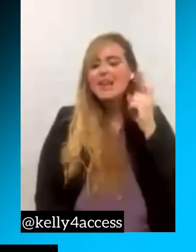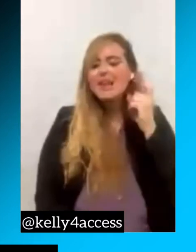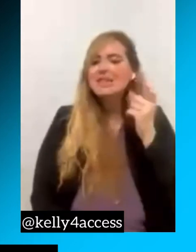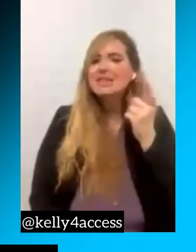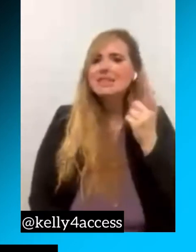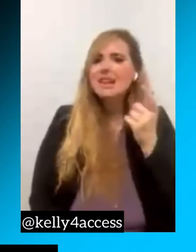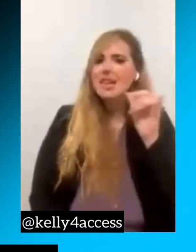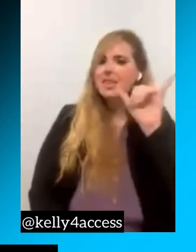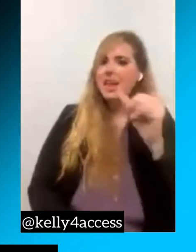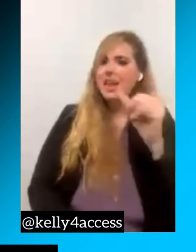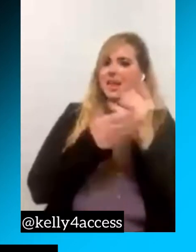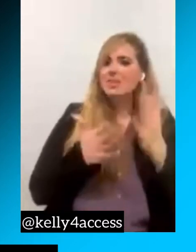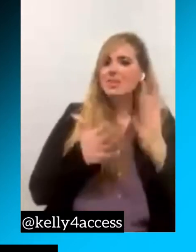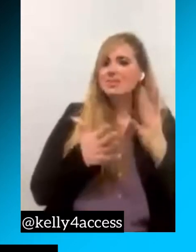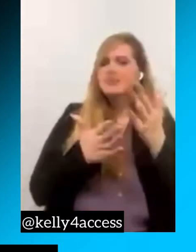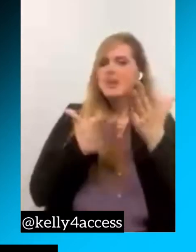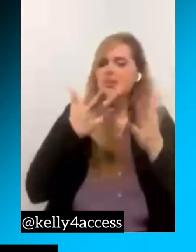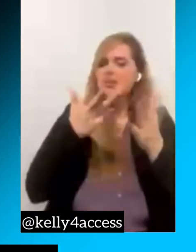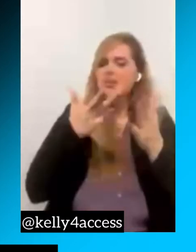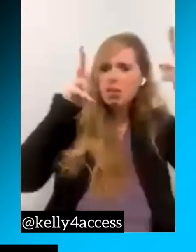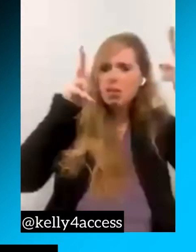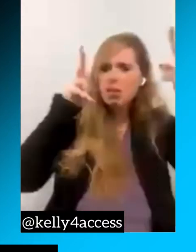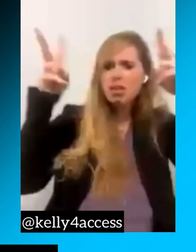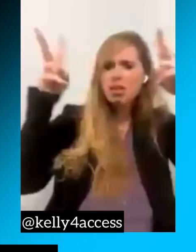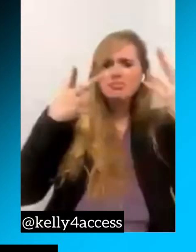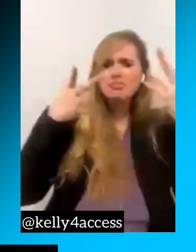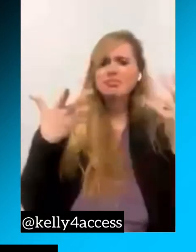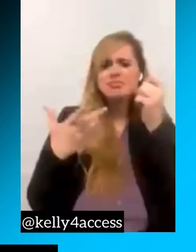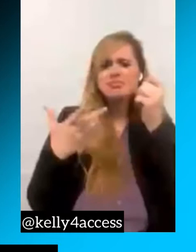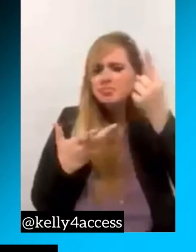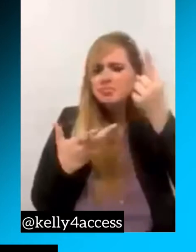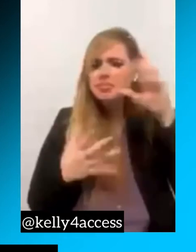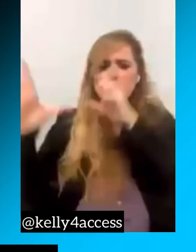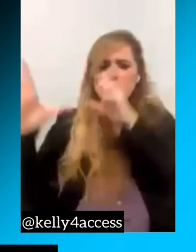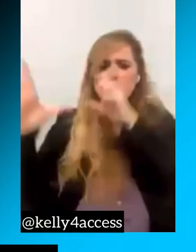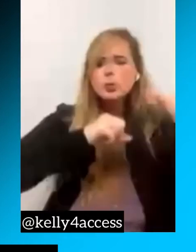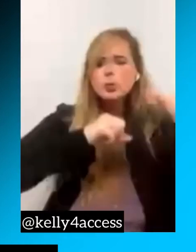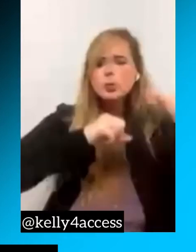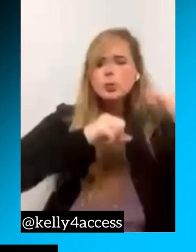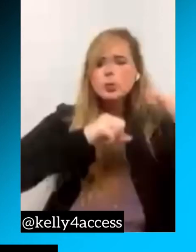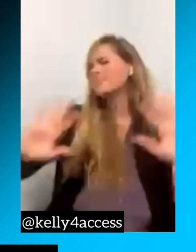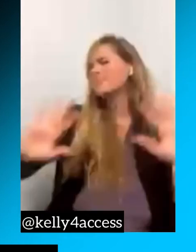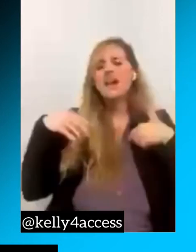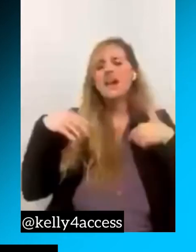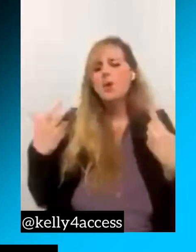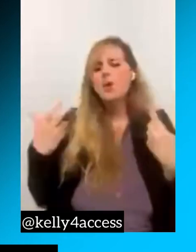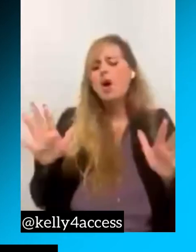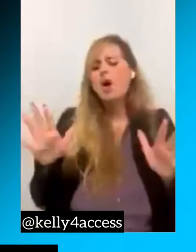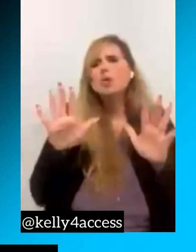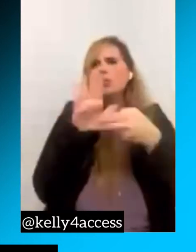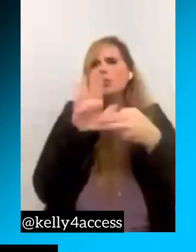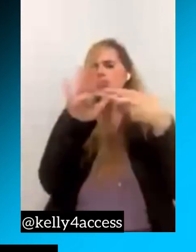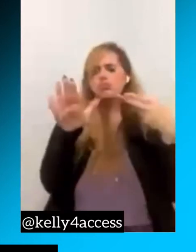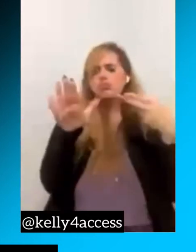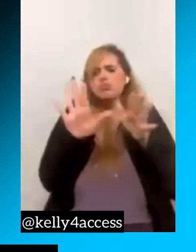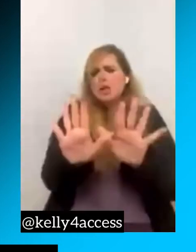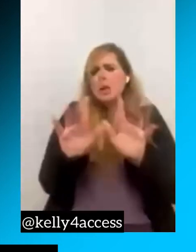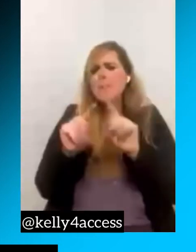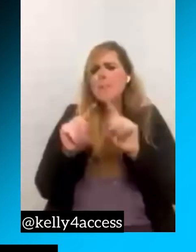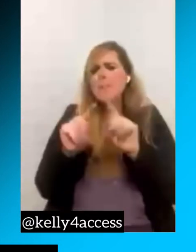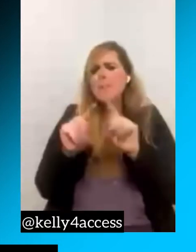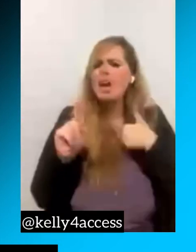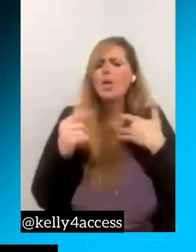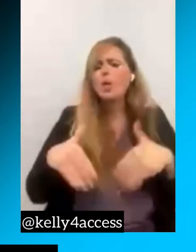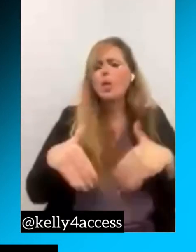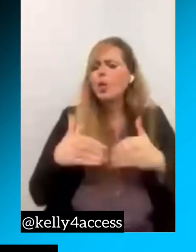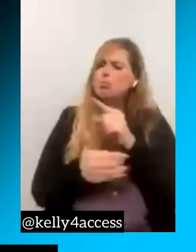there are these misconceptions and assumptions, and I I don't want to generalize as well. I think there are amazing therapists out there as